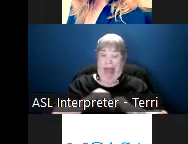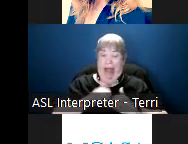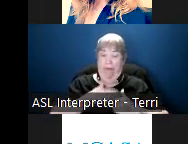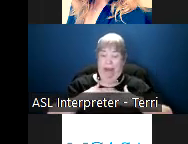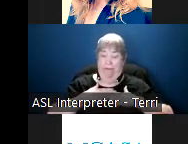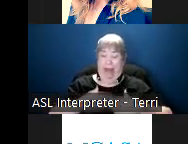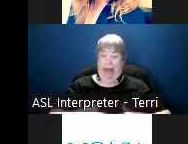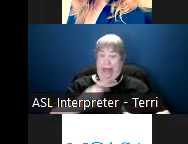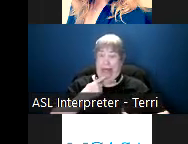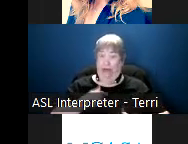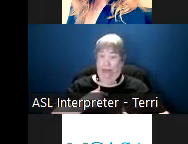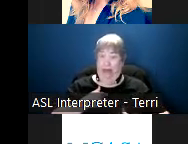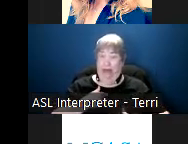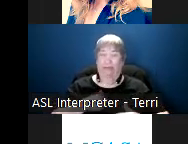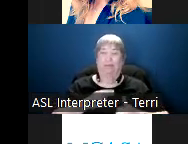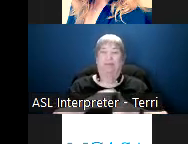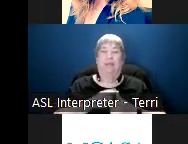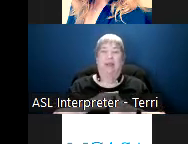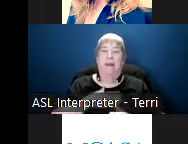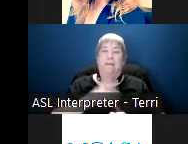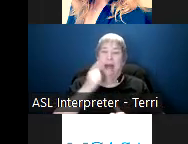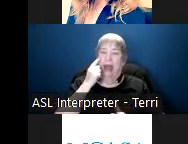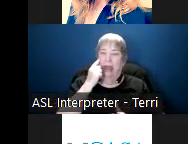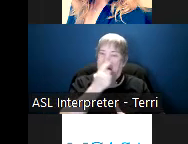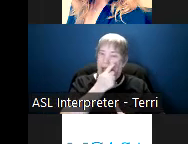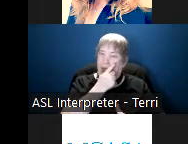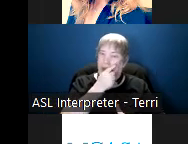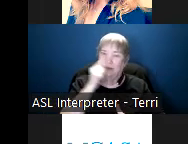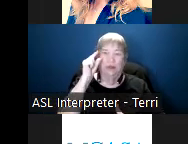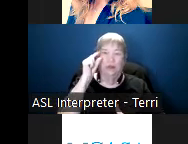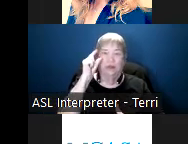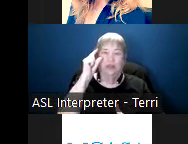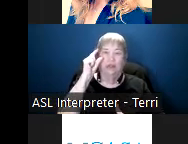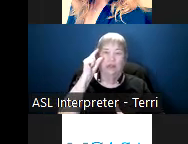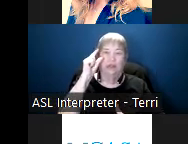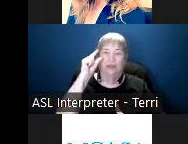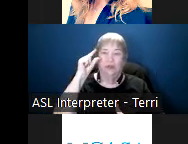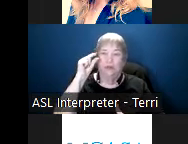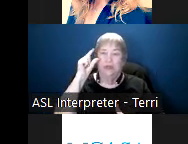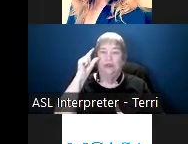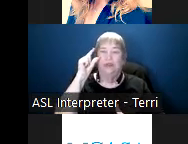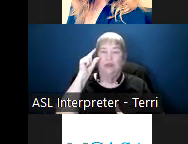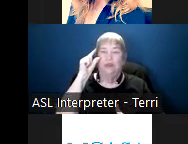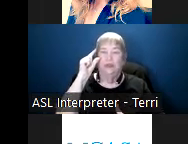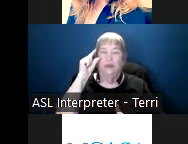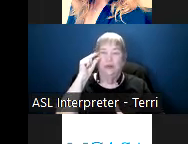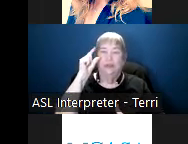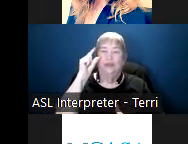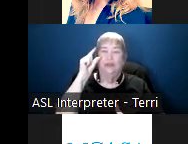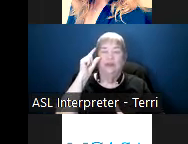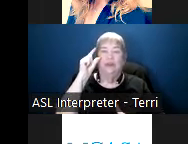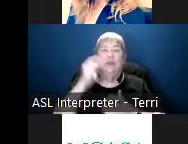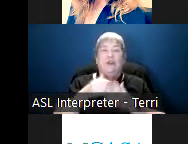me are my eyes will start to twitch. Too much screen time, too much reviewing or writing